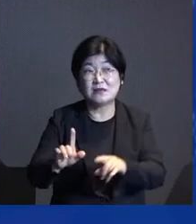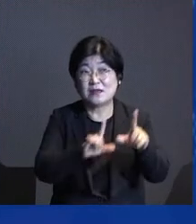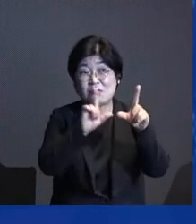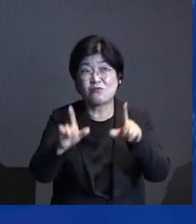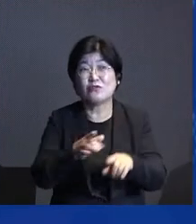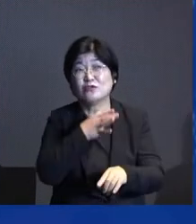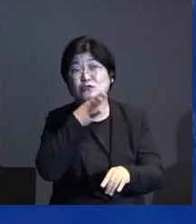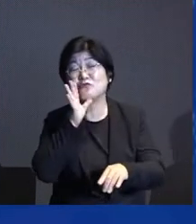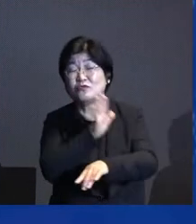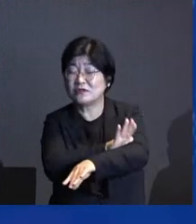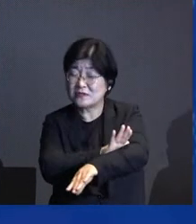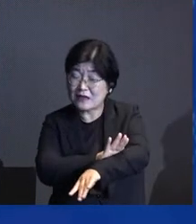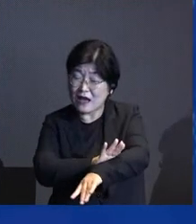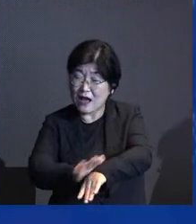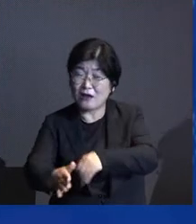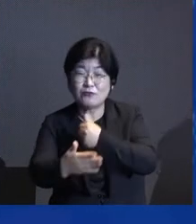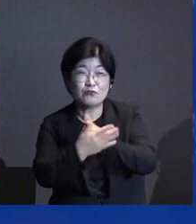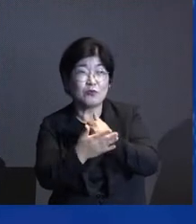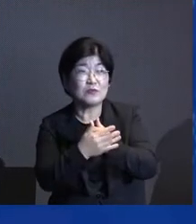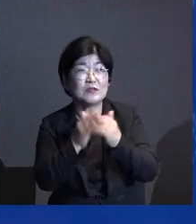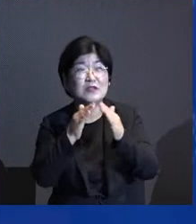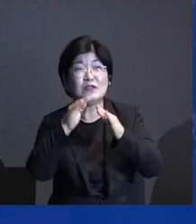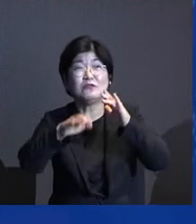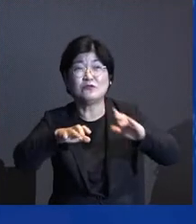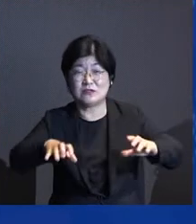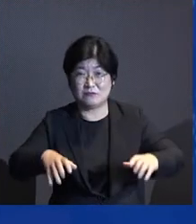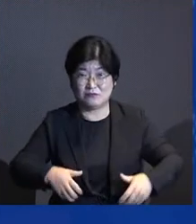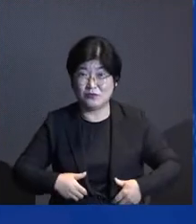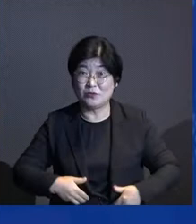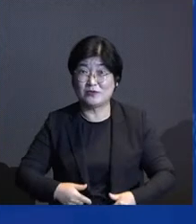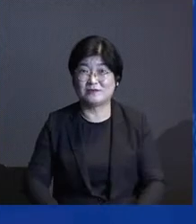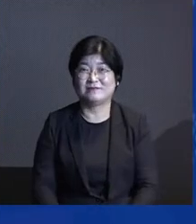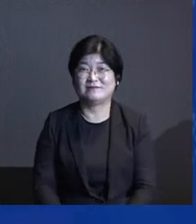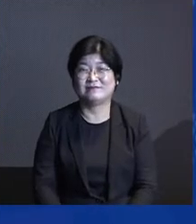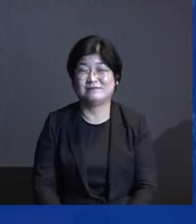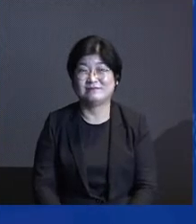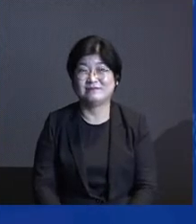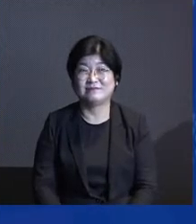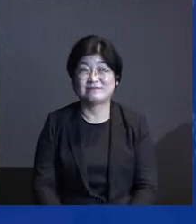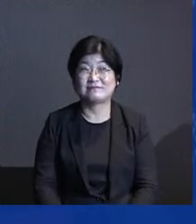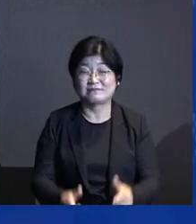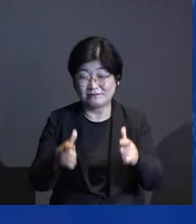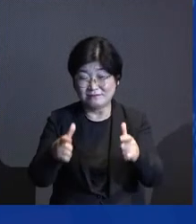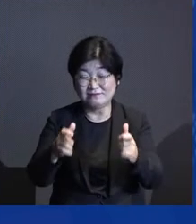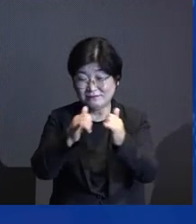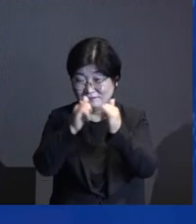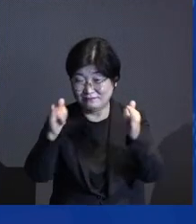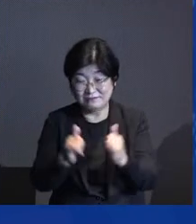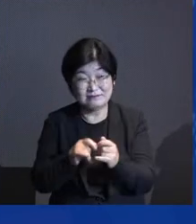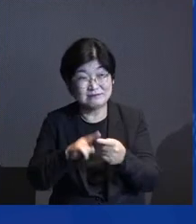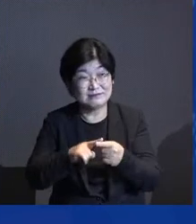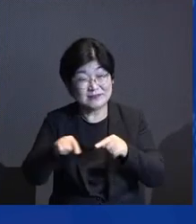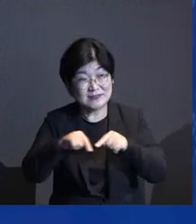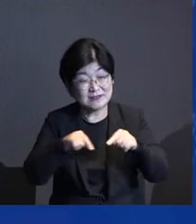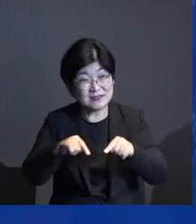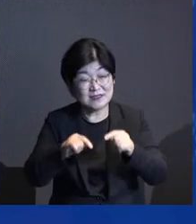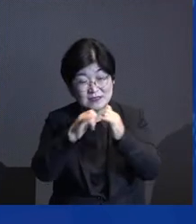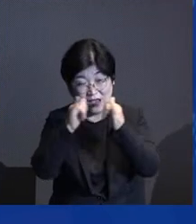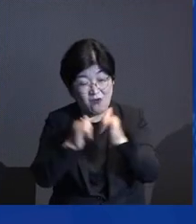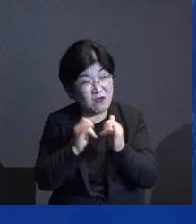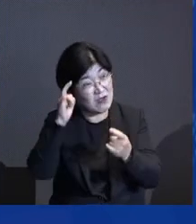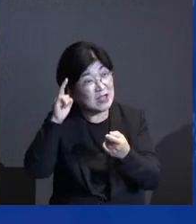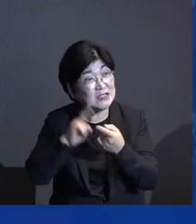And the greater political and societal focus on communities, neighborhoods and care brought by the